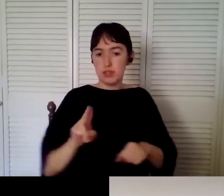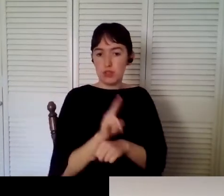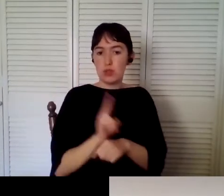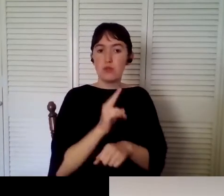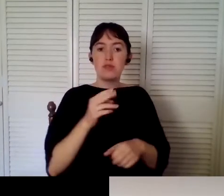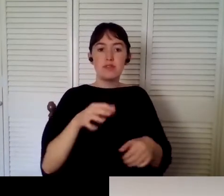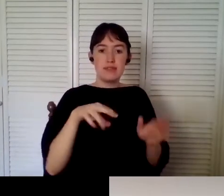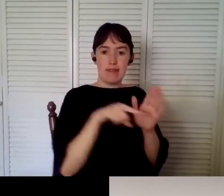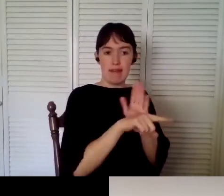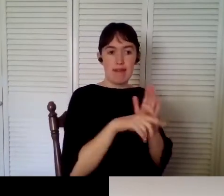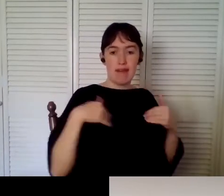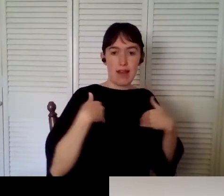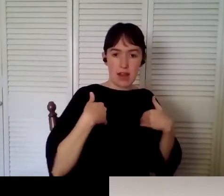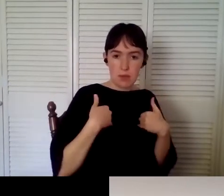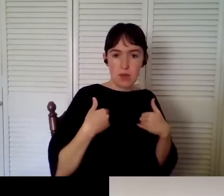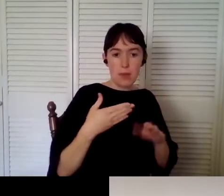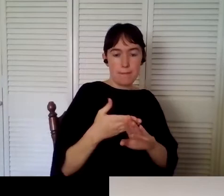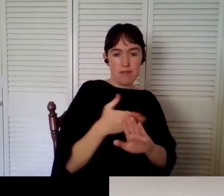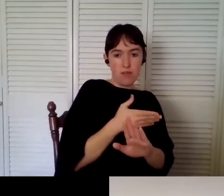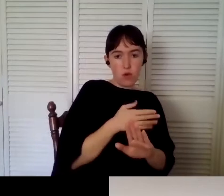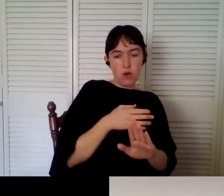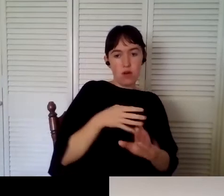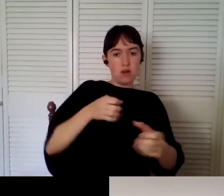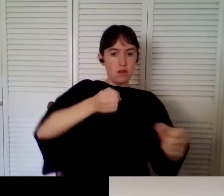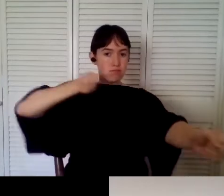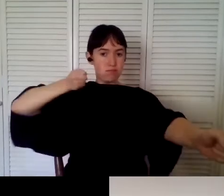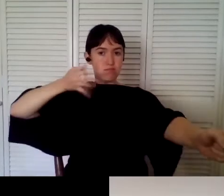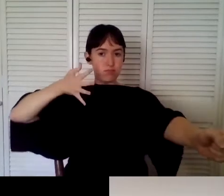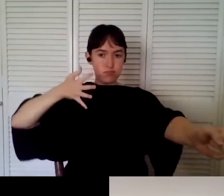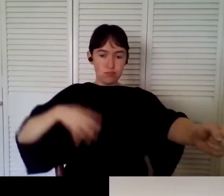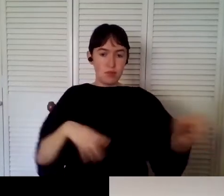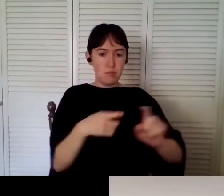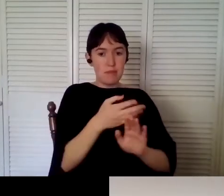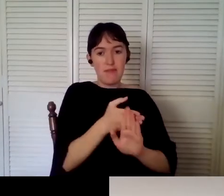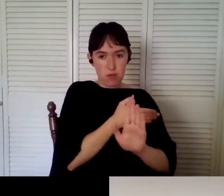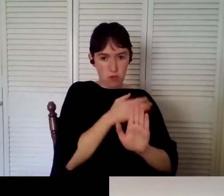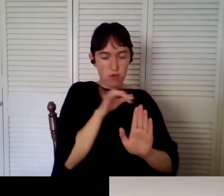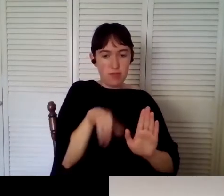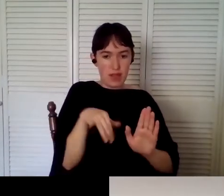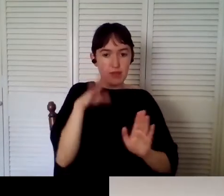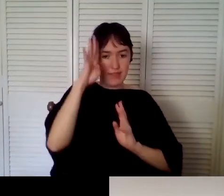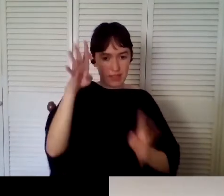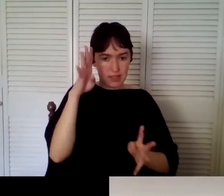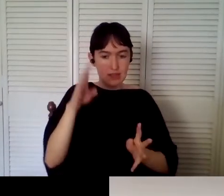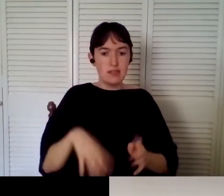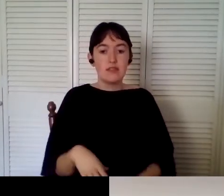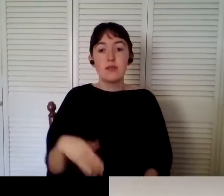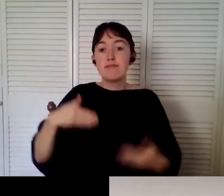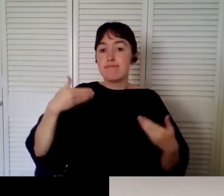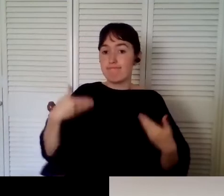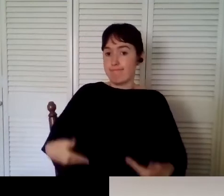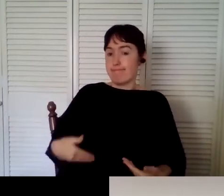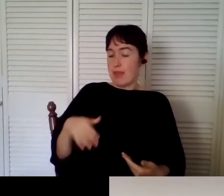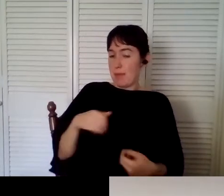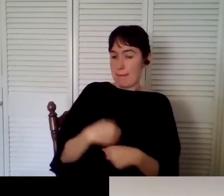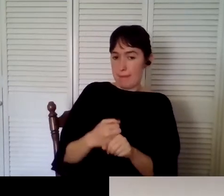arrows. And I have been making and throwing atlatls for about